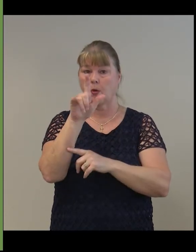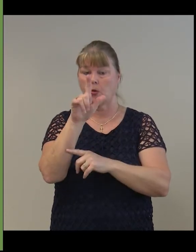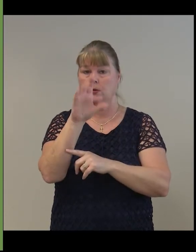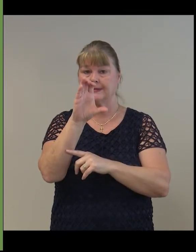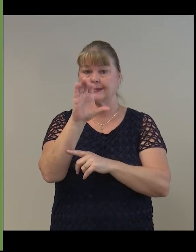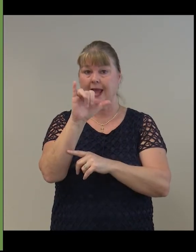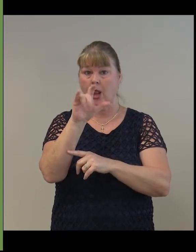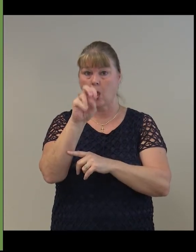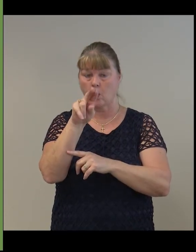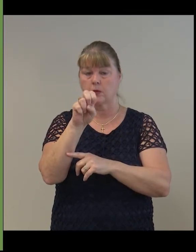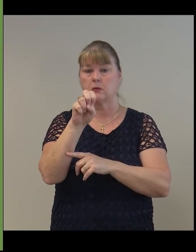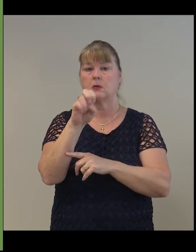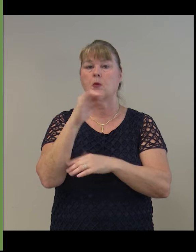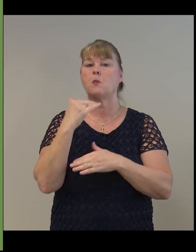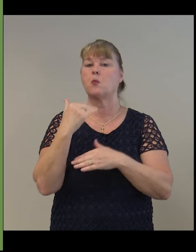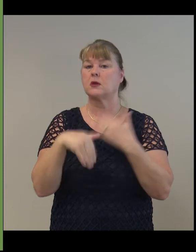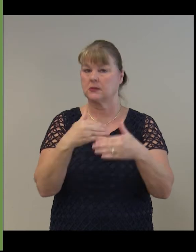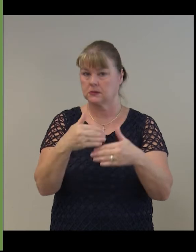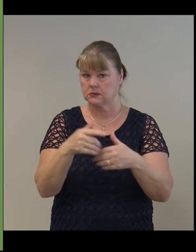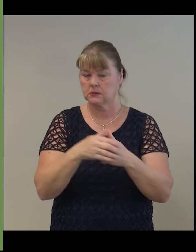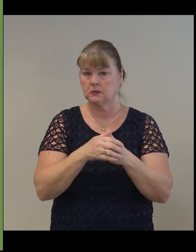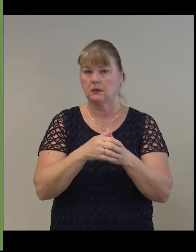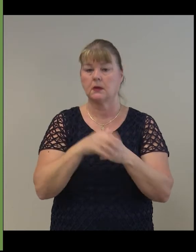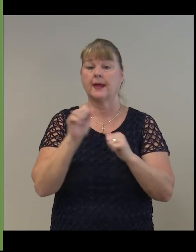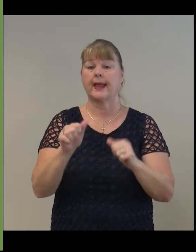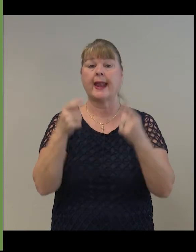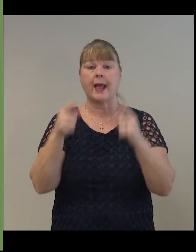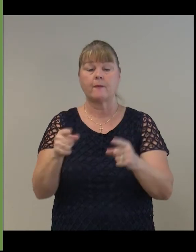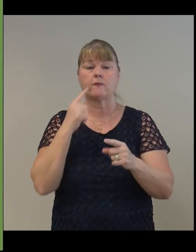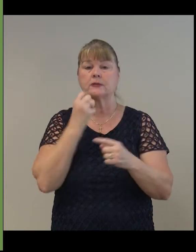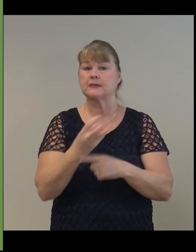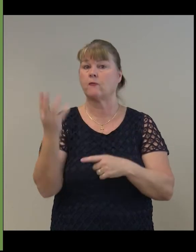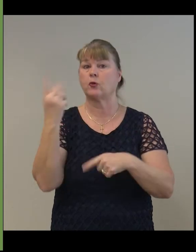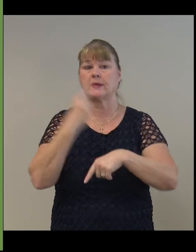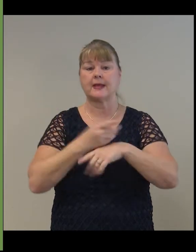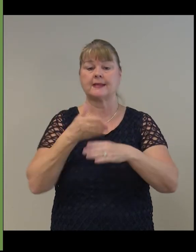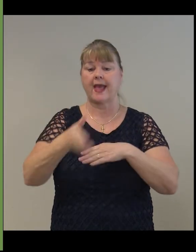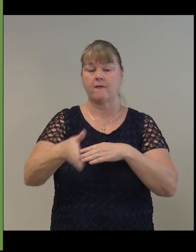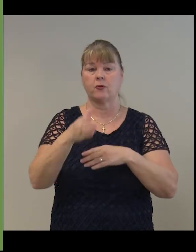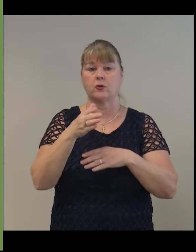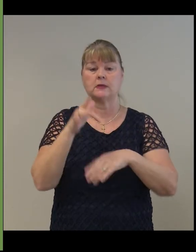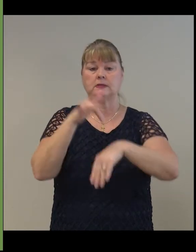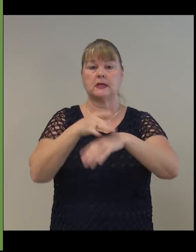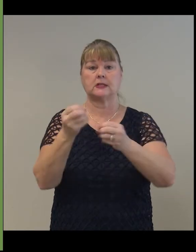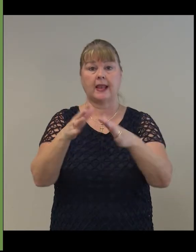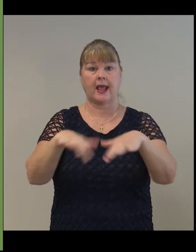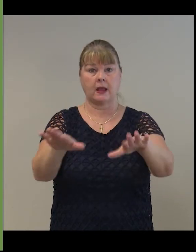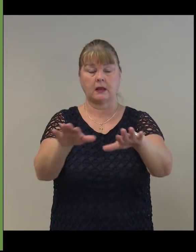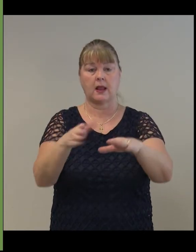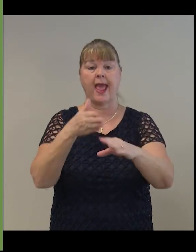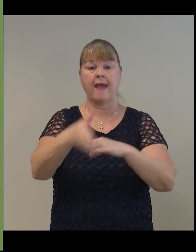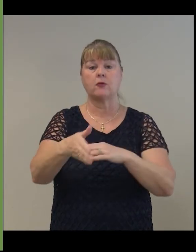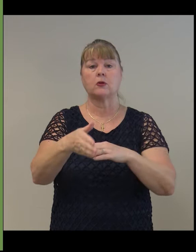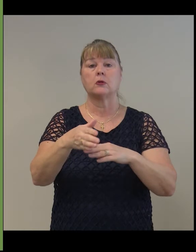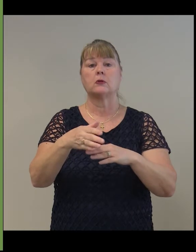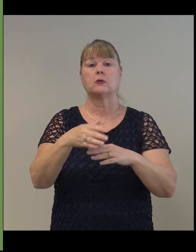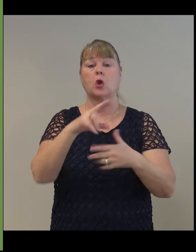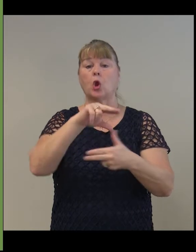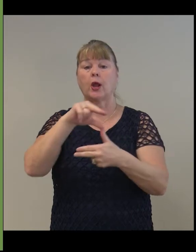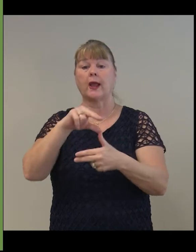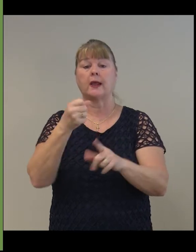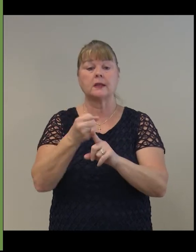cyclone process. They can even occur for several days after landfall. So after the storm has come and